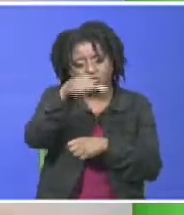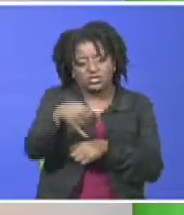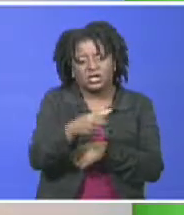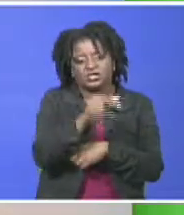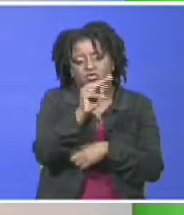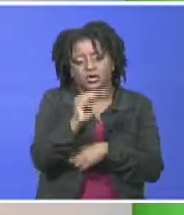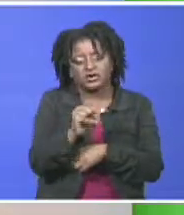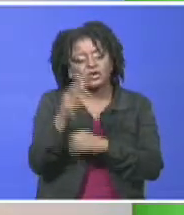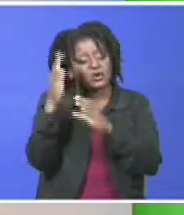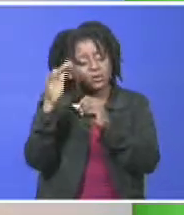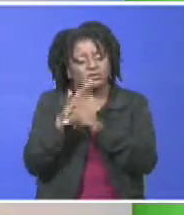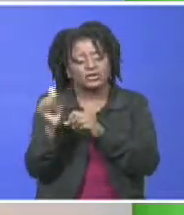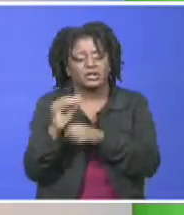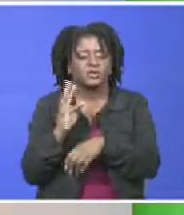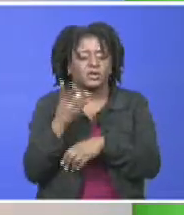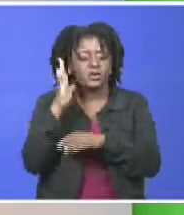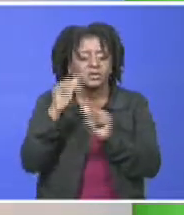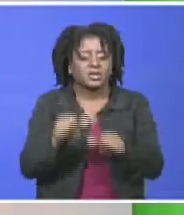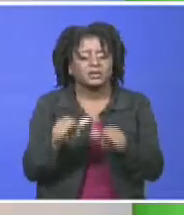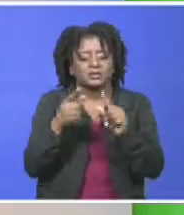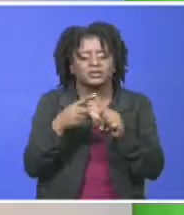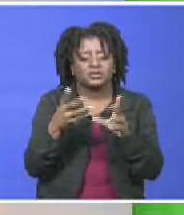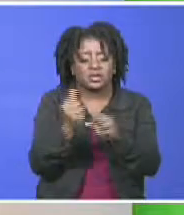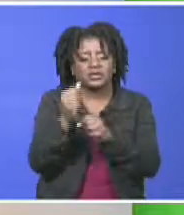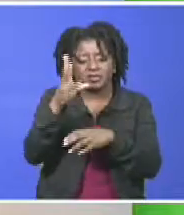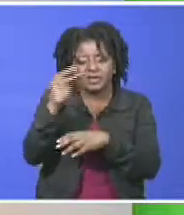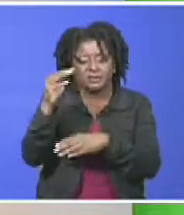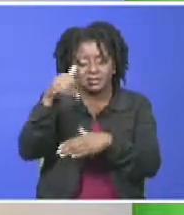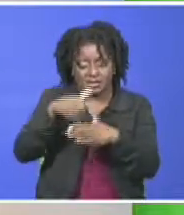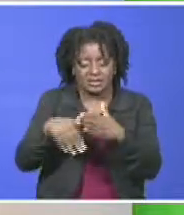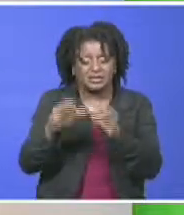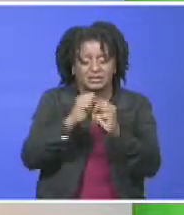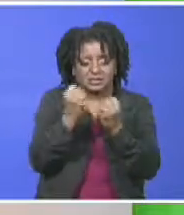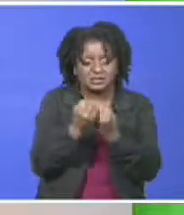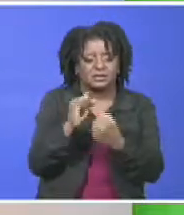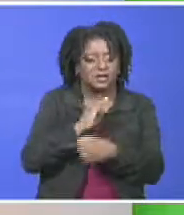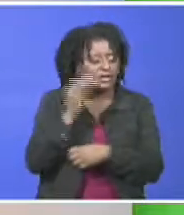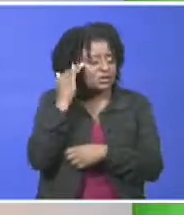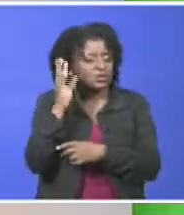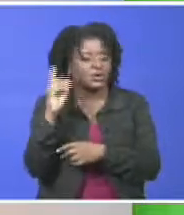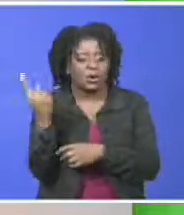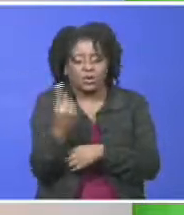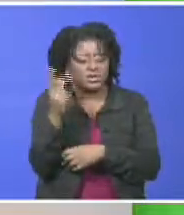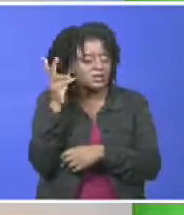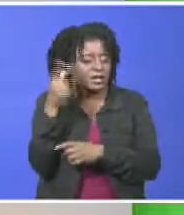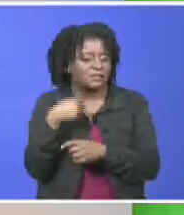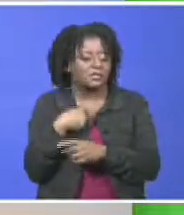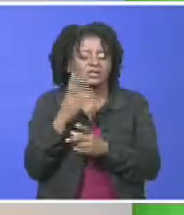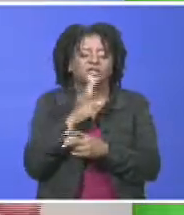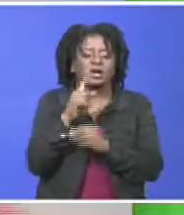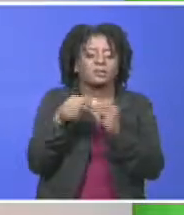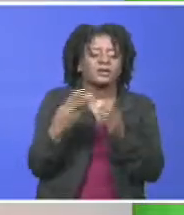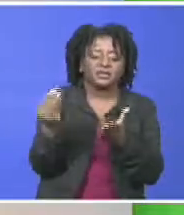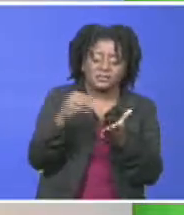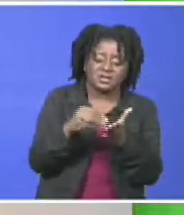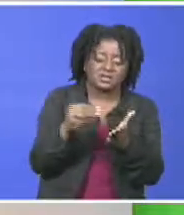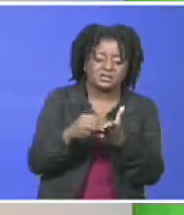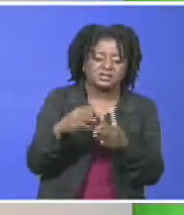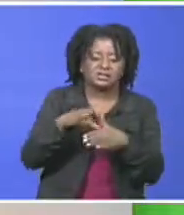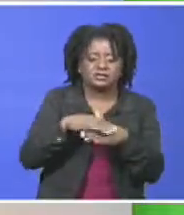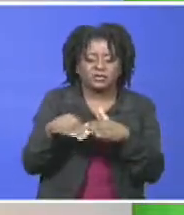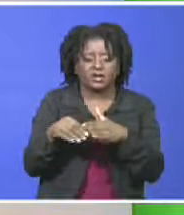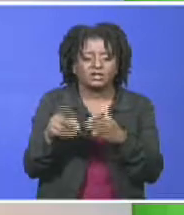So hopefully we'll be able to get them in the system. I know you always hear me talk about the millions of dollars owed